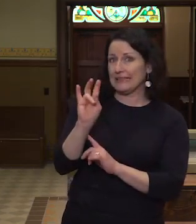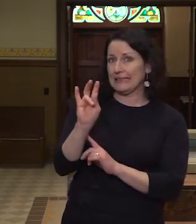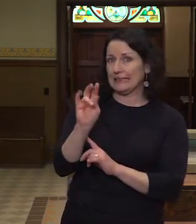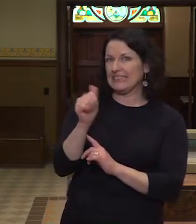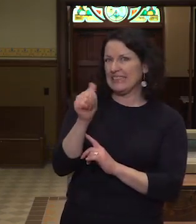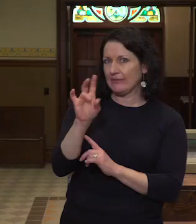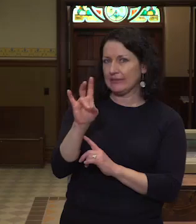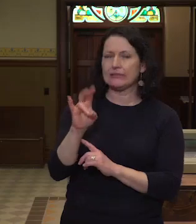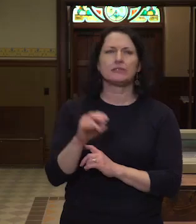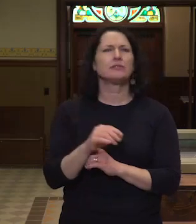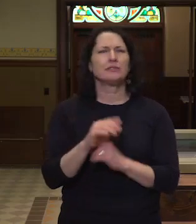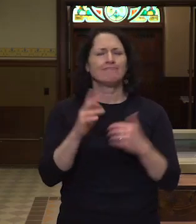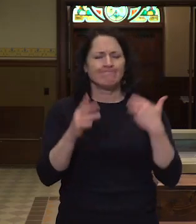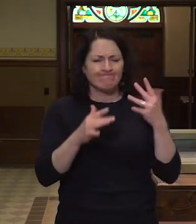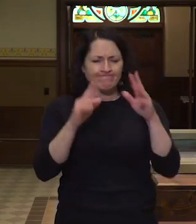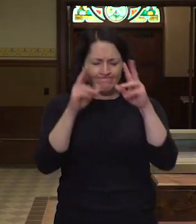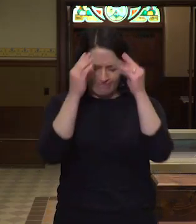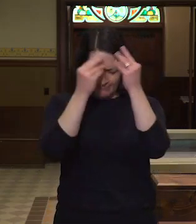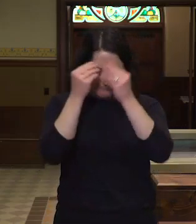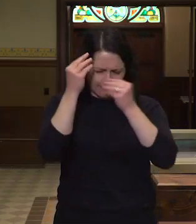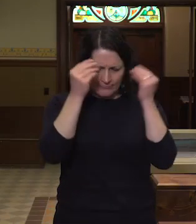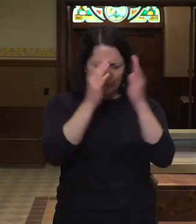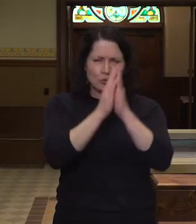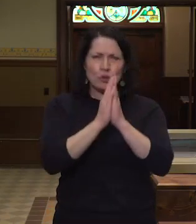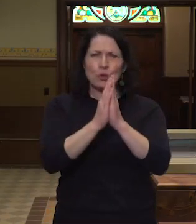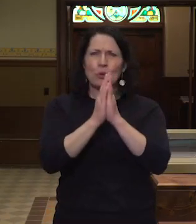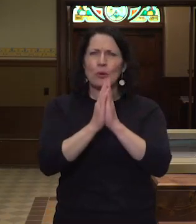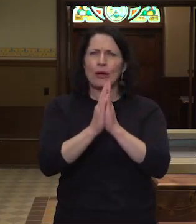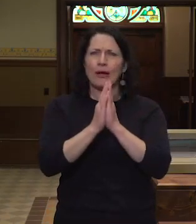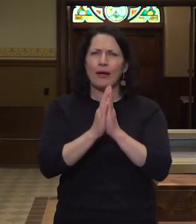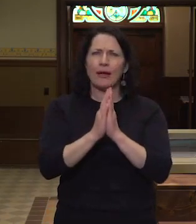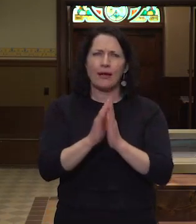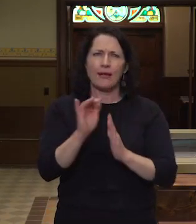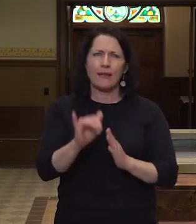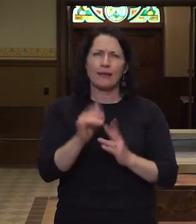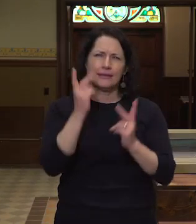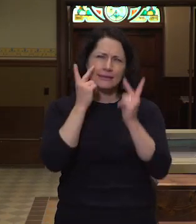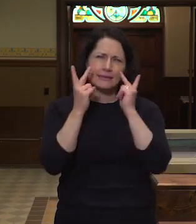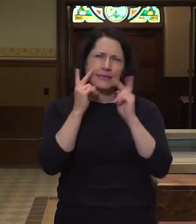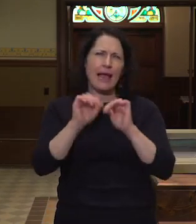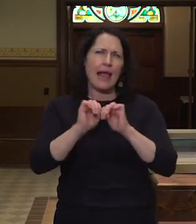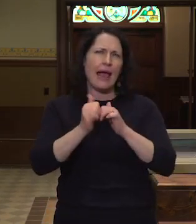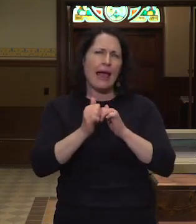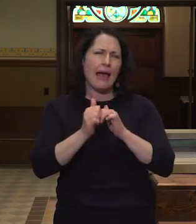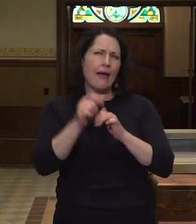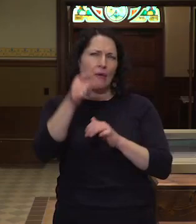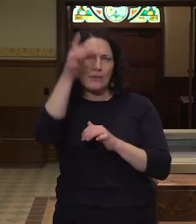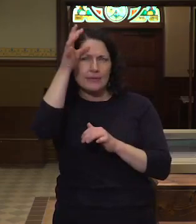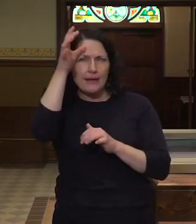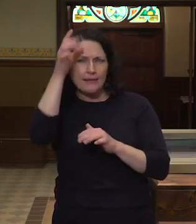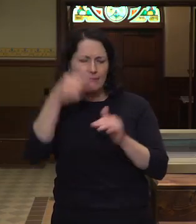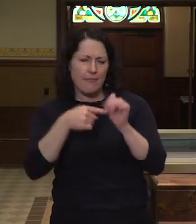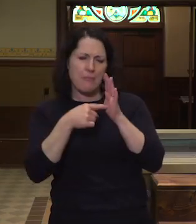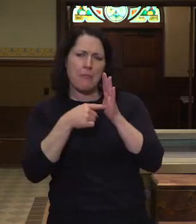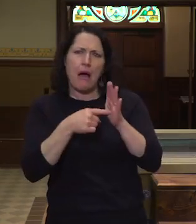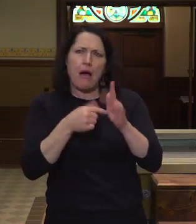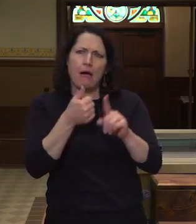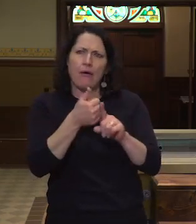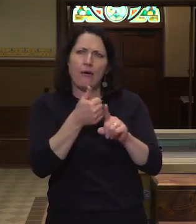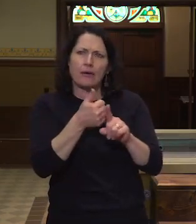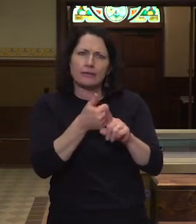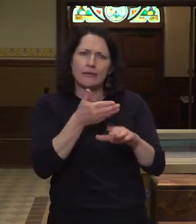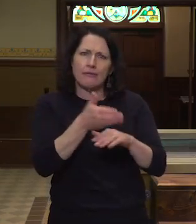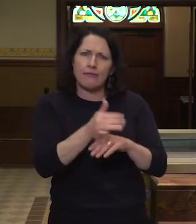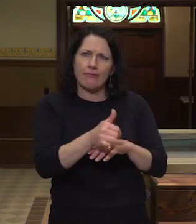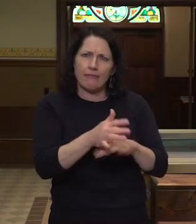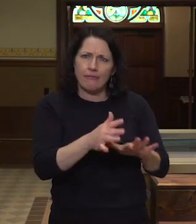into that and see how you might be able to model yourself after that. In